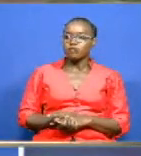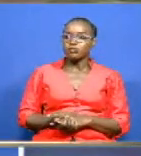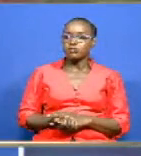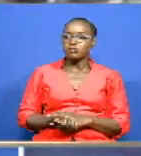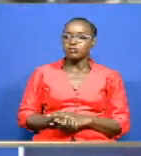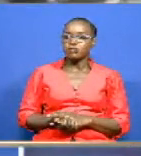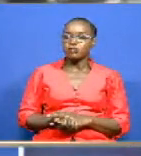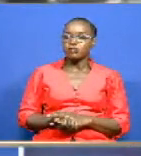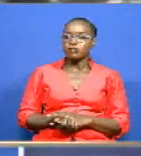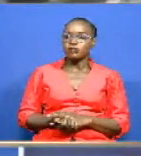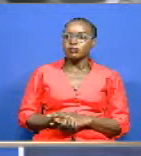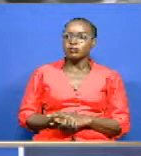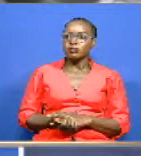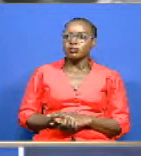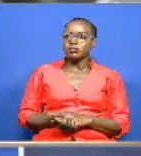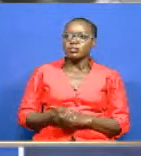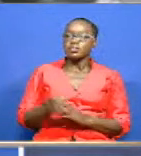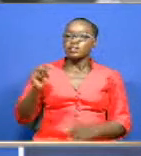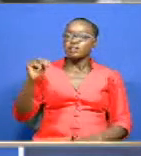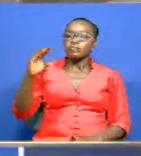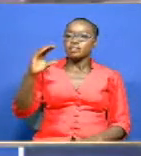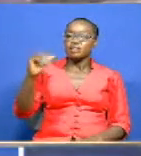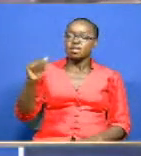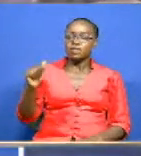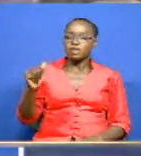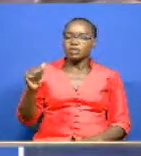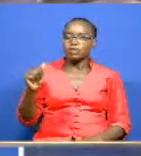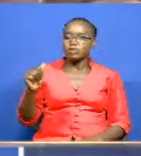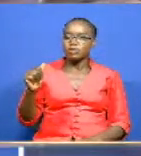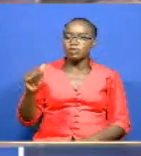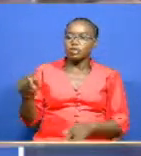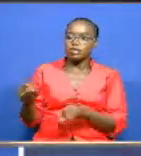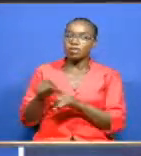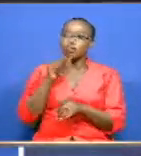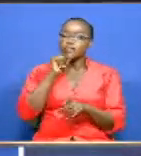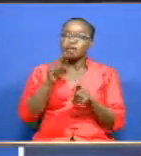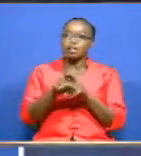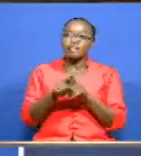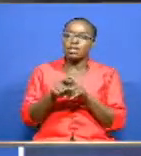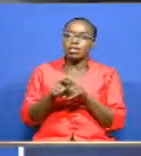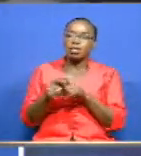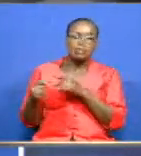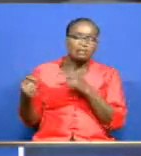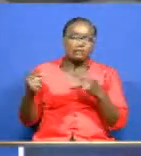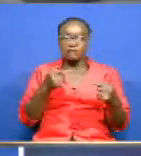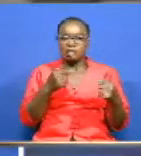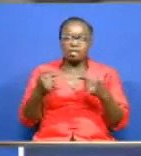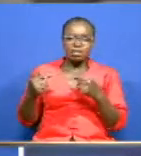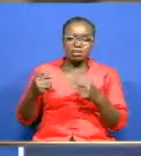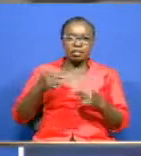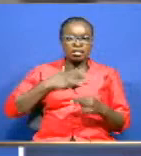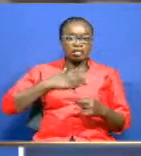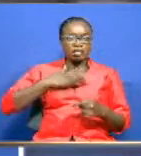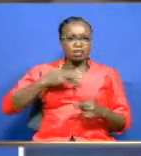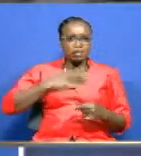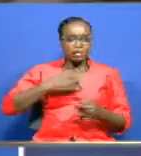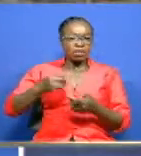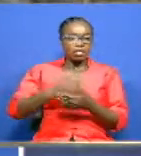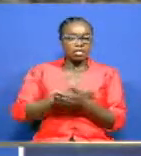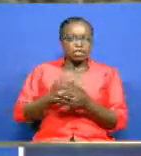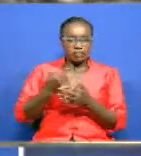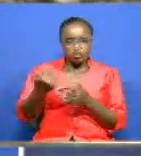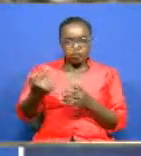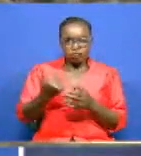A reward member of County Assembly, John Mborogithinji, according to his brother, has been battling chest cancer and has been in and out of